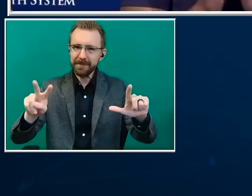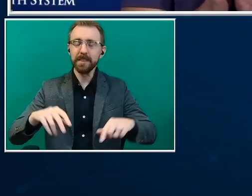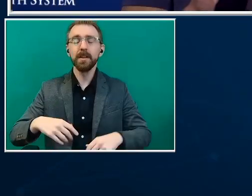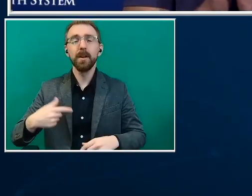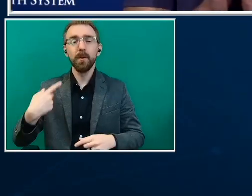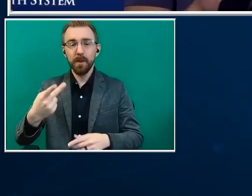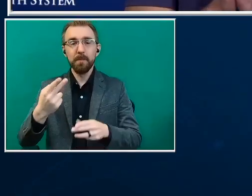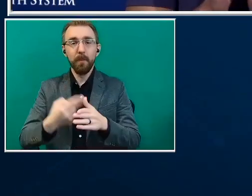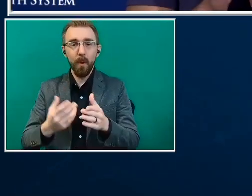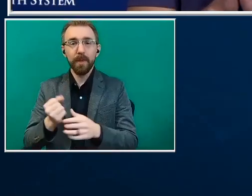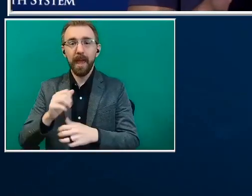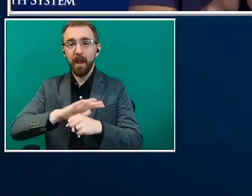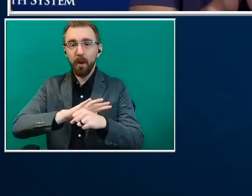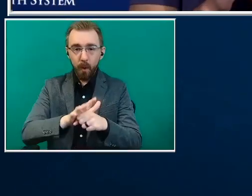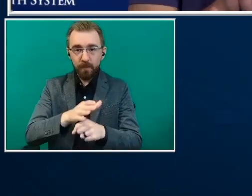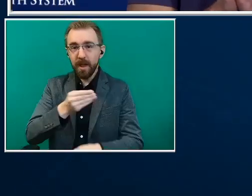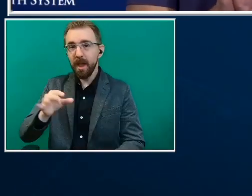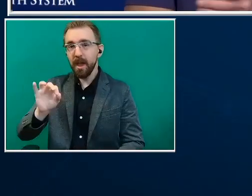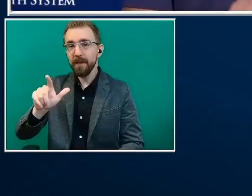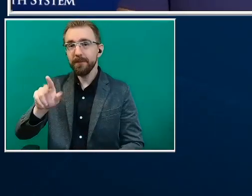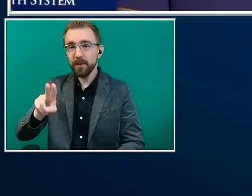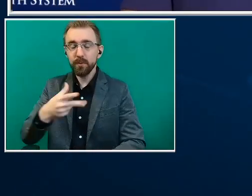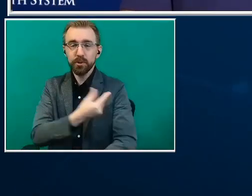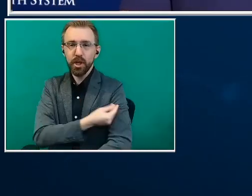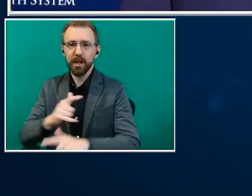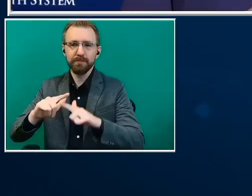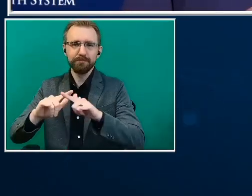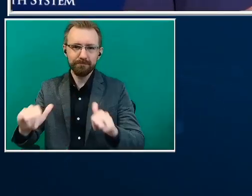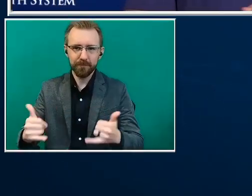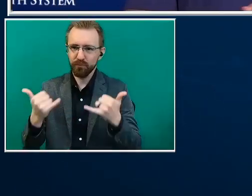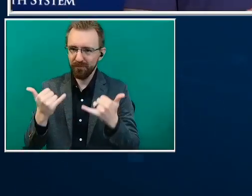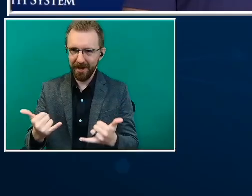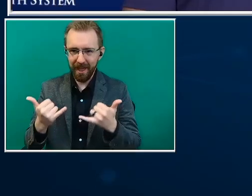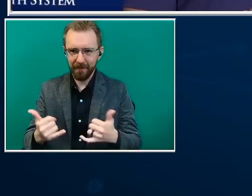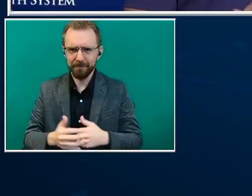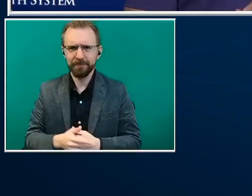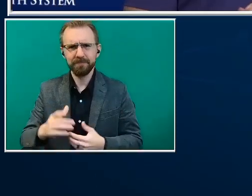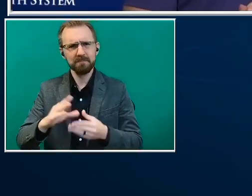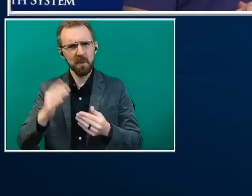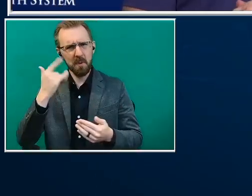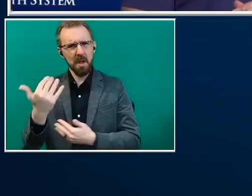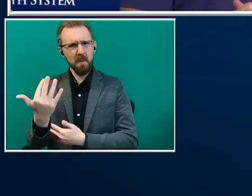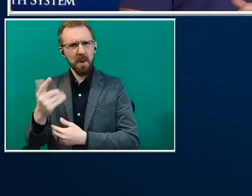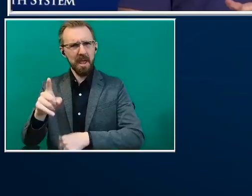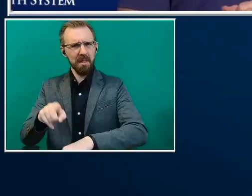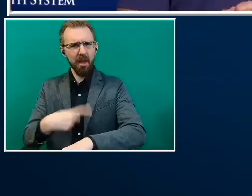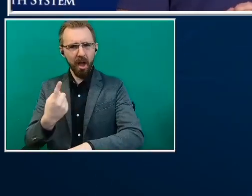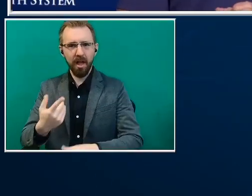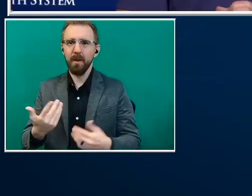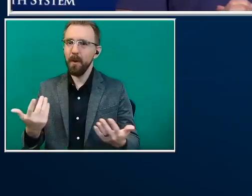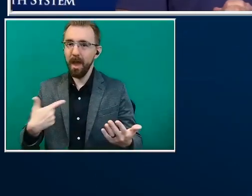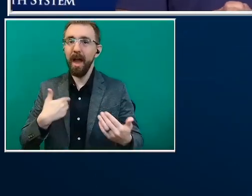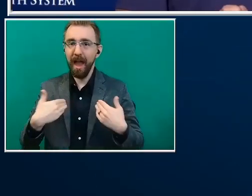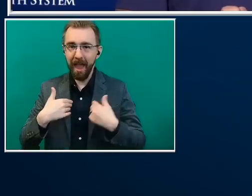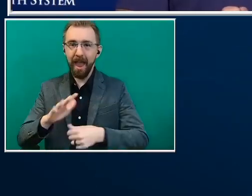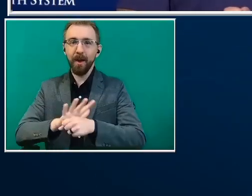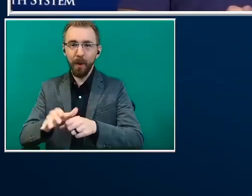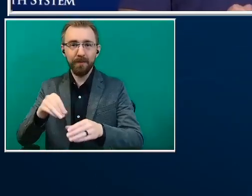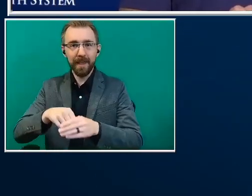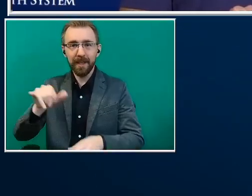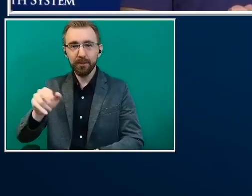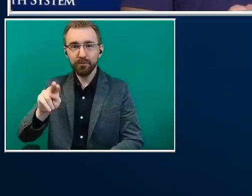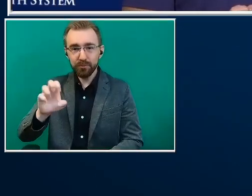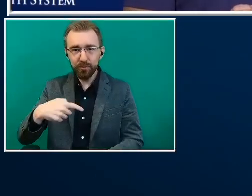flu shots simultaneously right now. And you say, well, why did you wait so long? Well, I had COVID in June, so I had to wait my